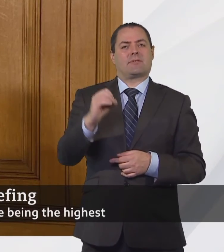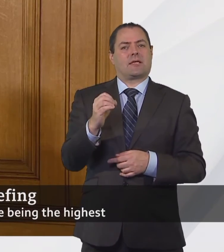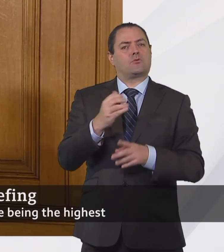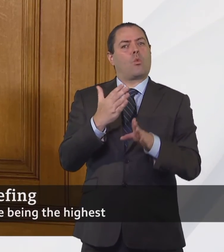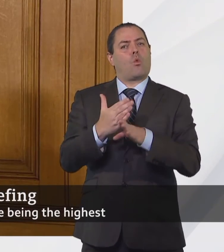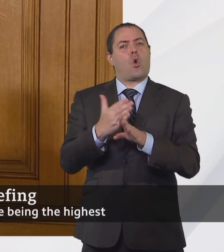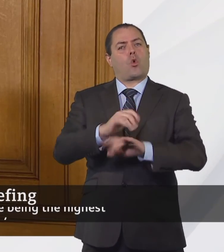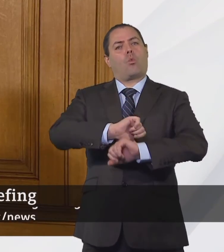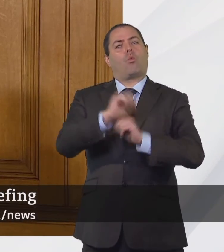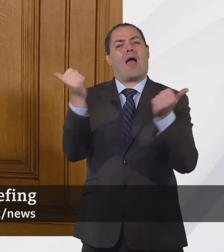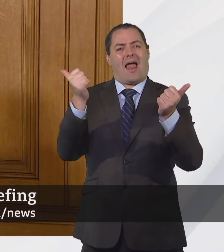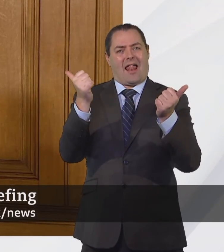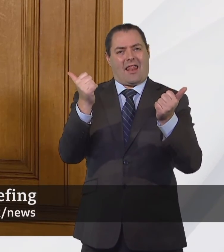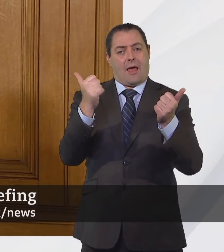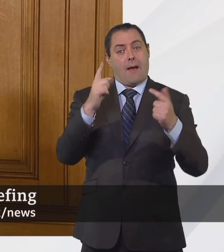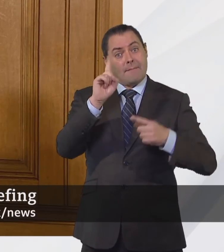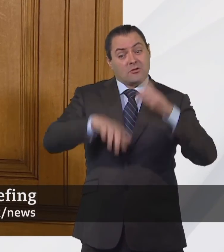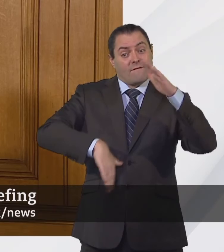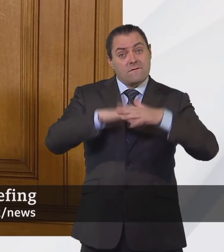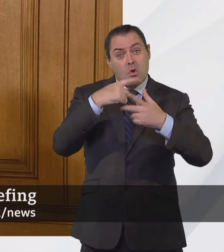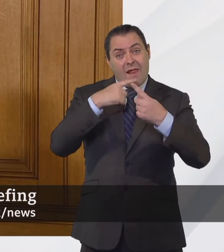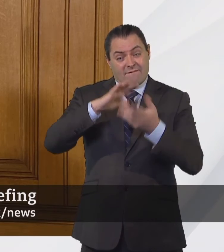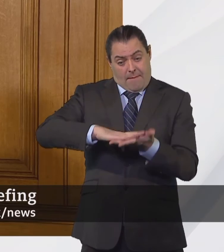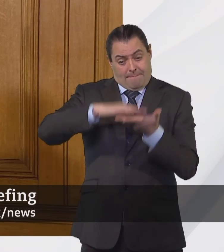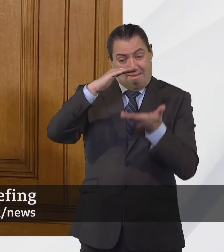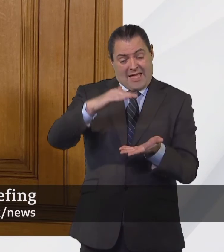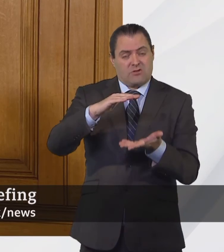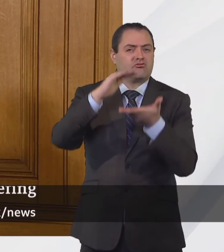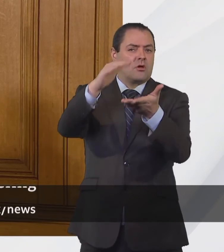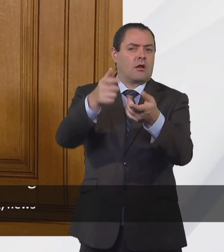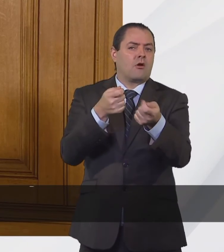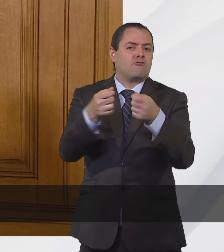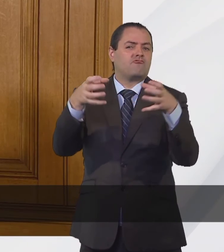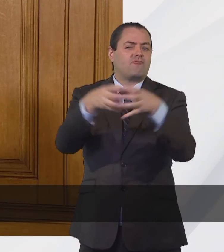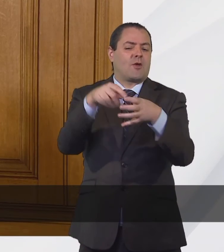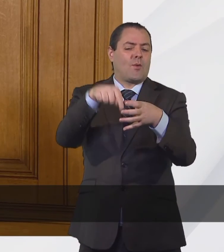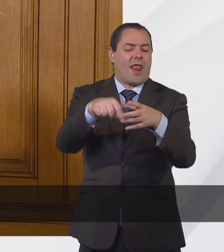result set, efficacy, safety, the lot, and we've got a great regulator in